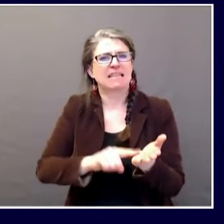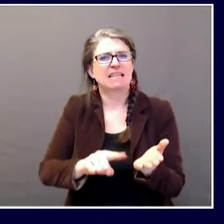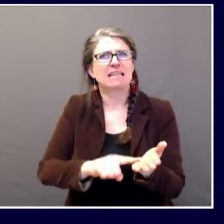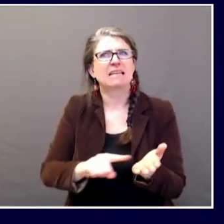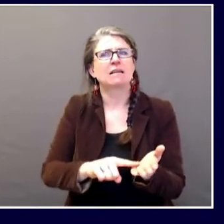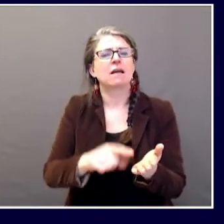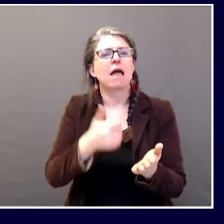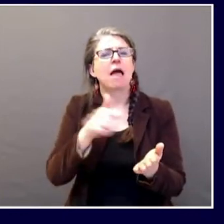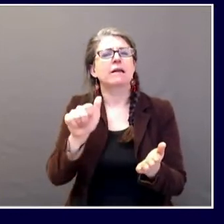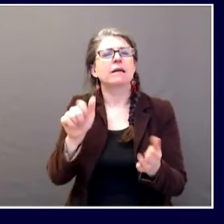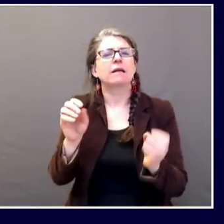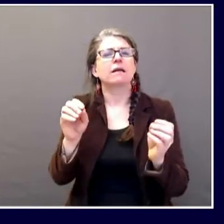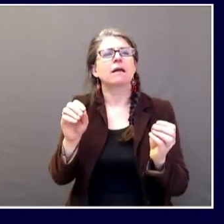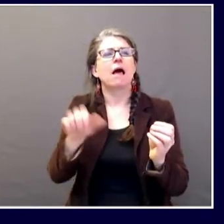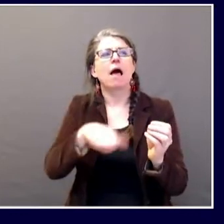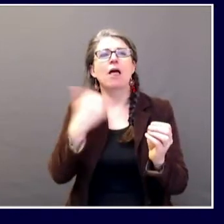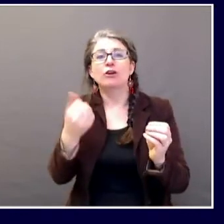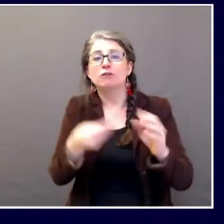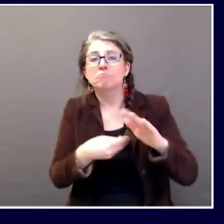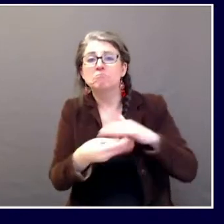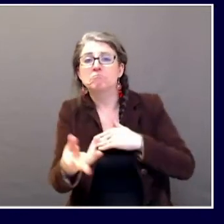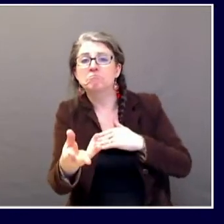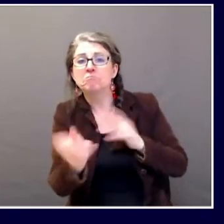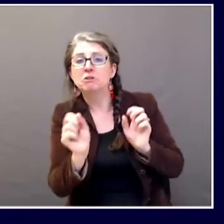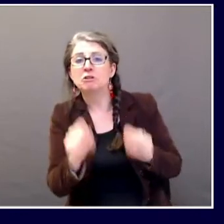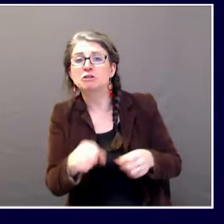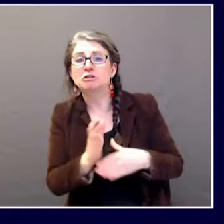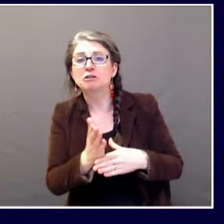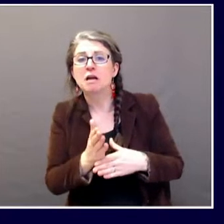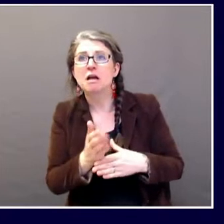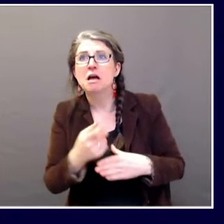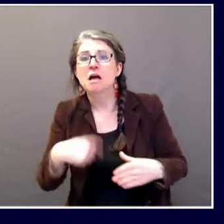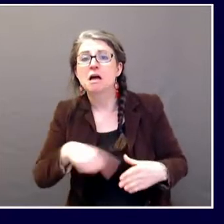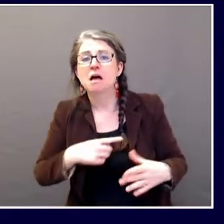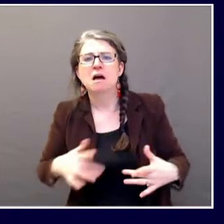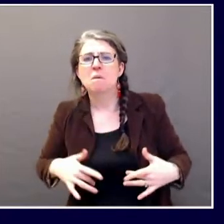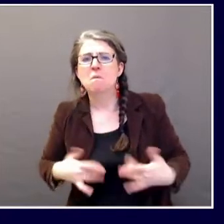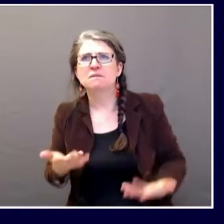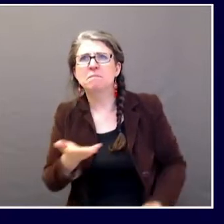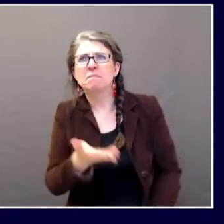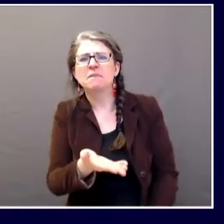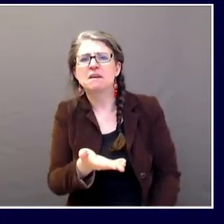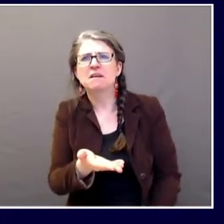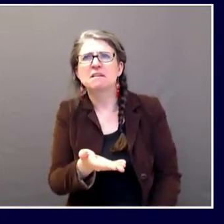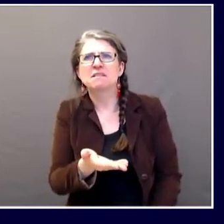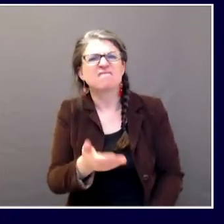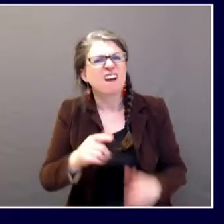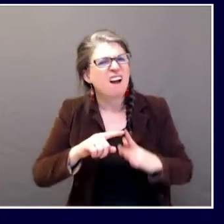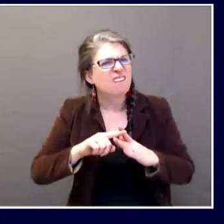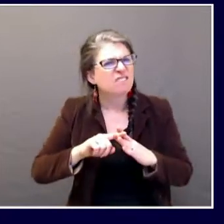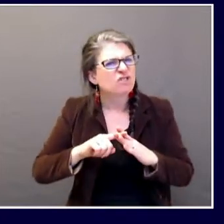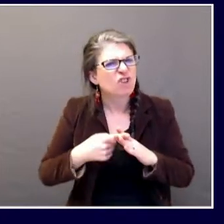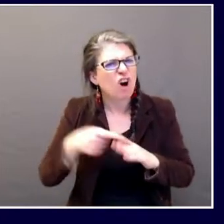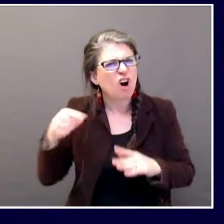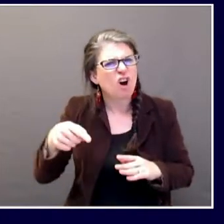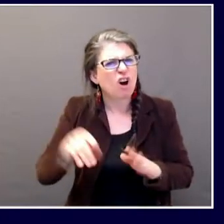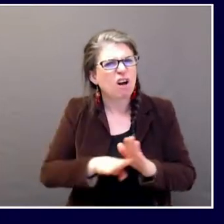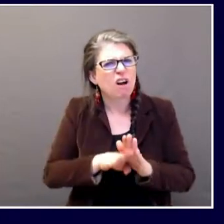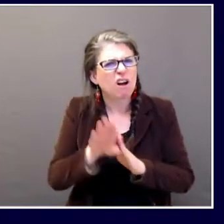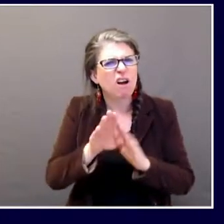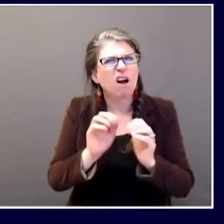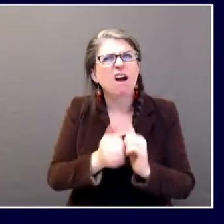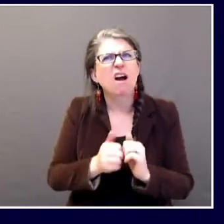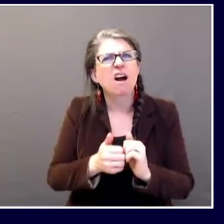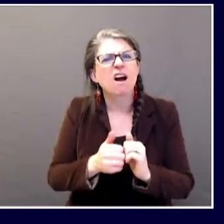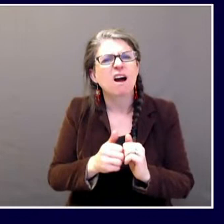available about how the outbreak started and sort of when it started and